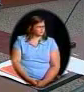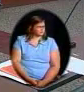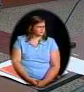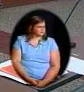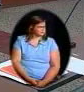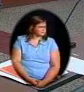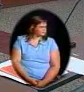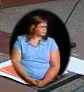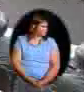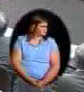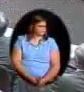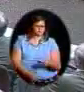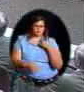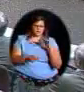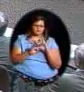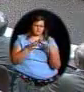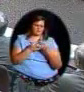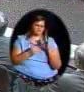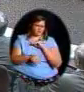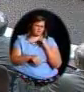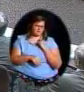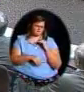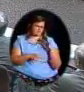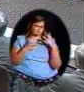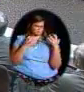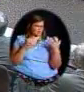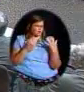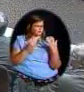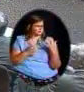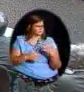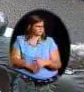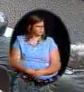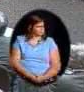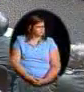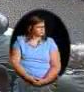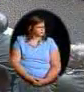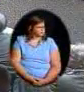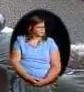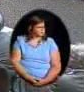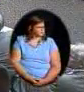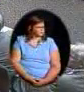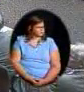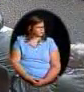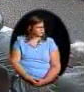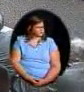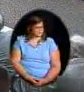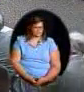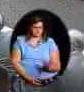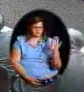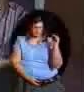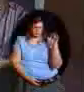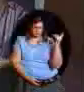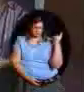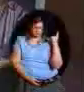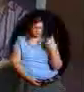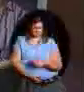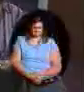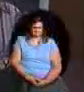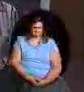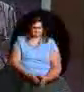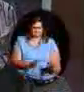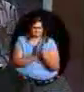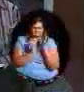And do we have any family members in the audience, parents, or would they please stand? Or yes, thank you.